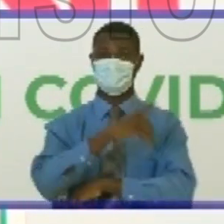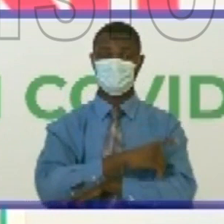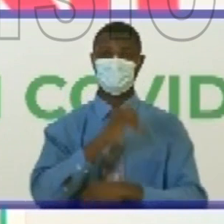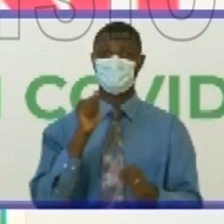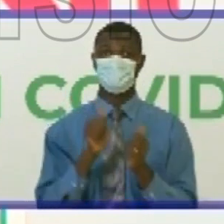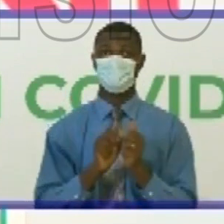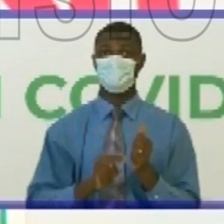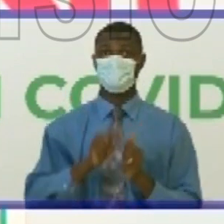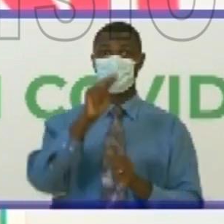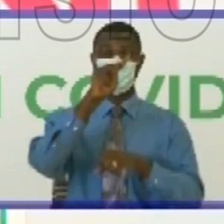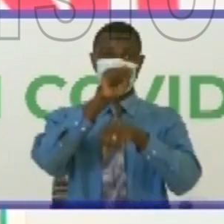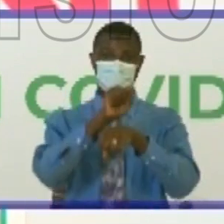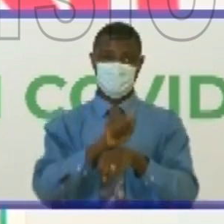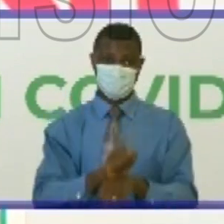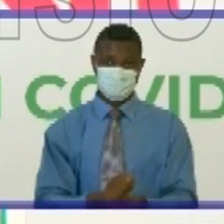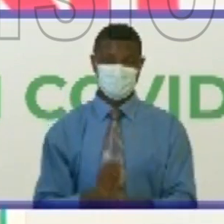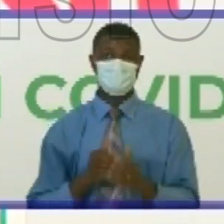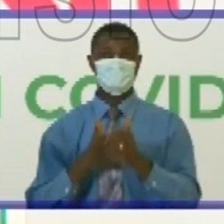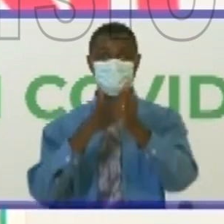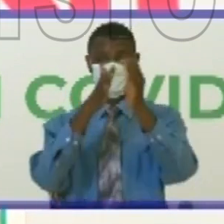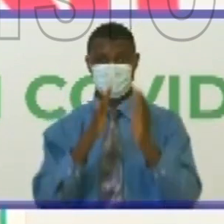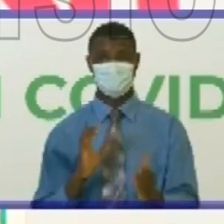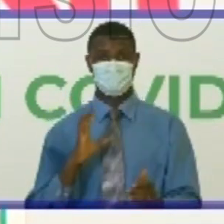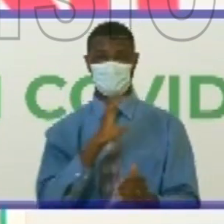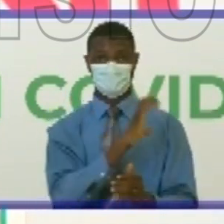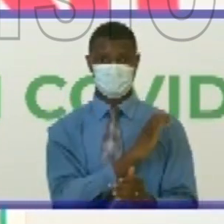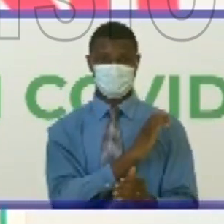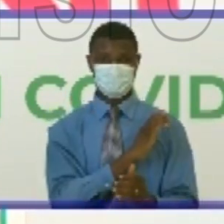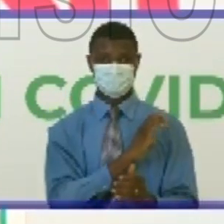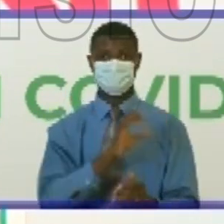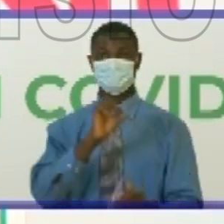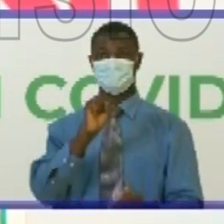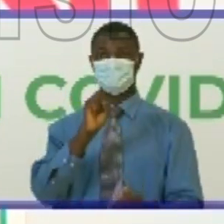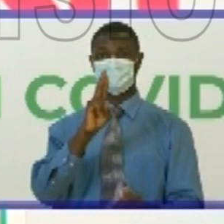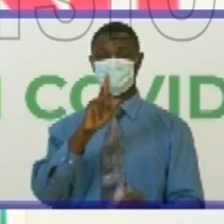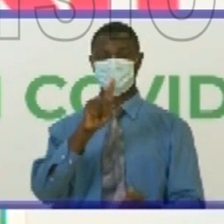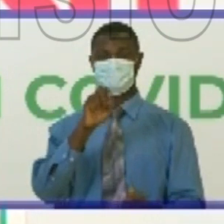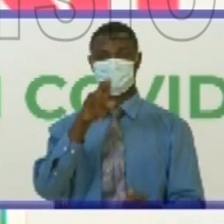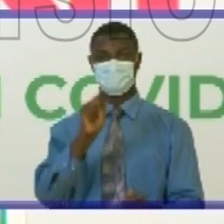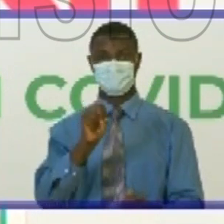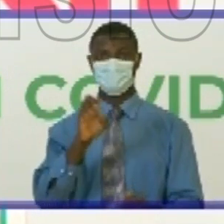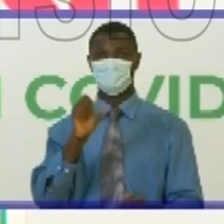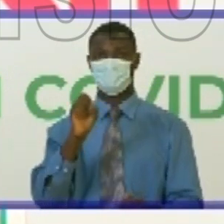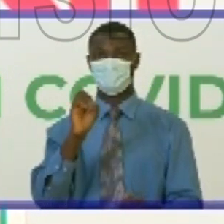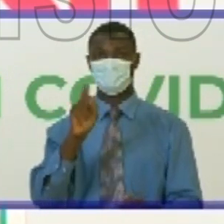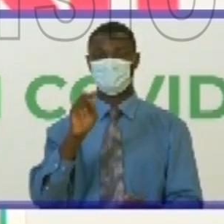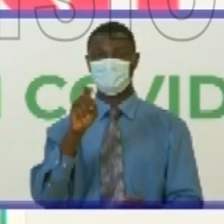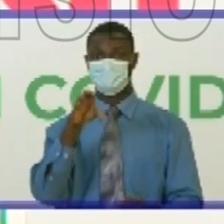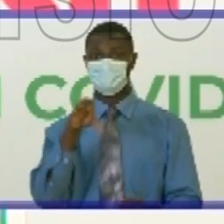Council, with the Grand Patron, the Sultan of Sokoto, His Eminence, Mohammed Saad Abu